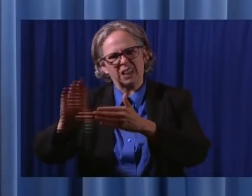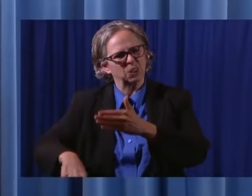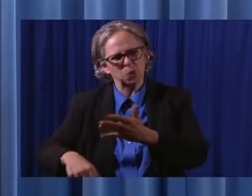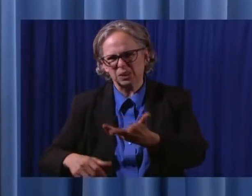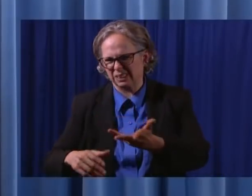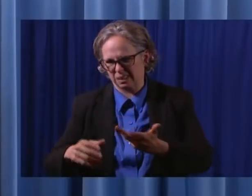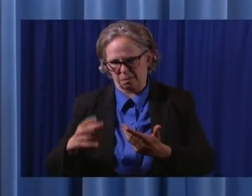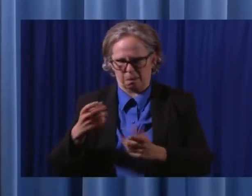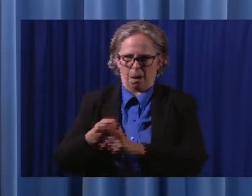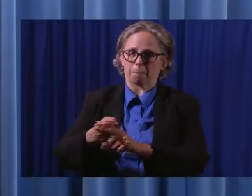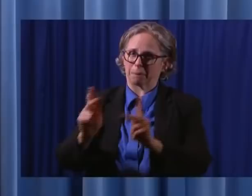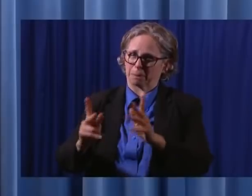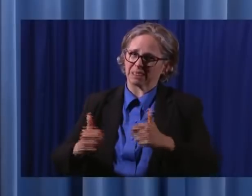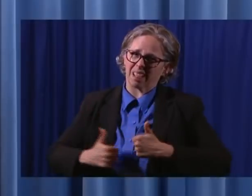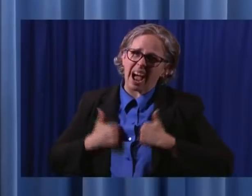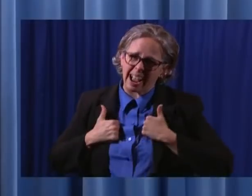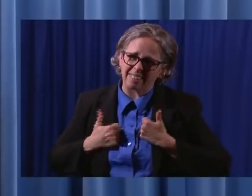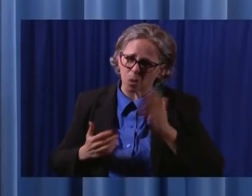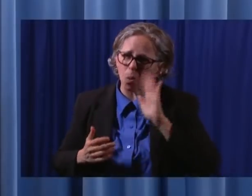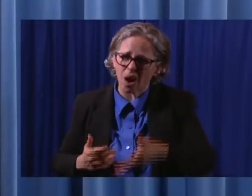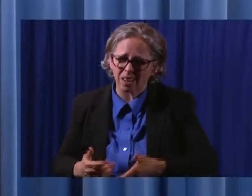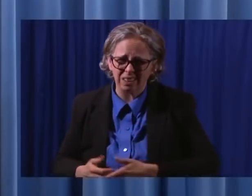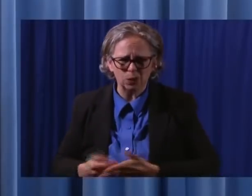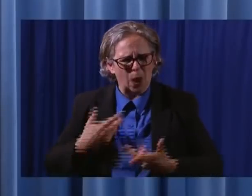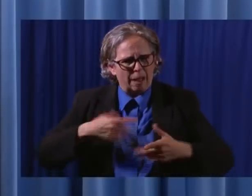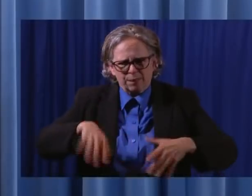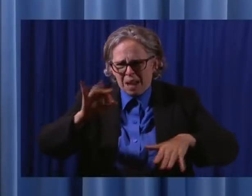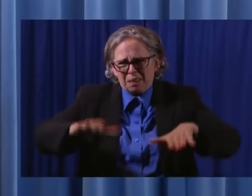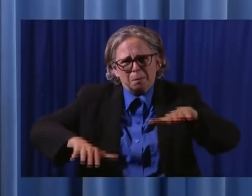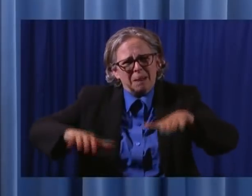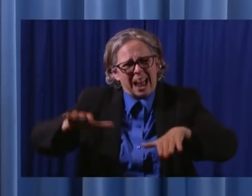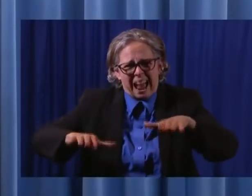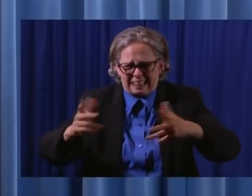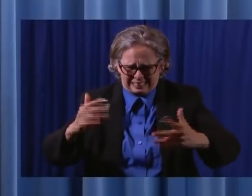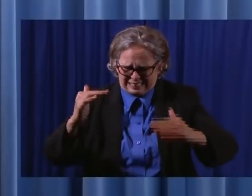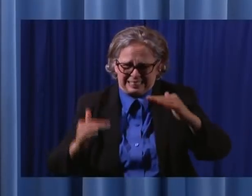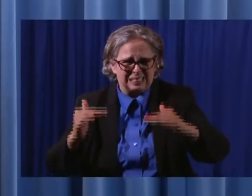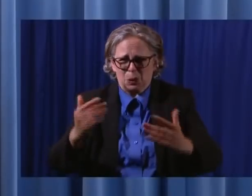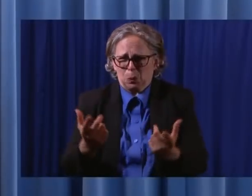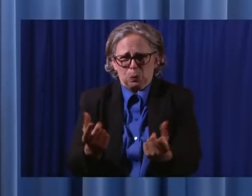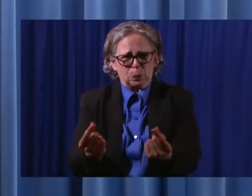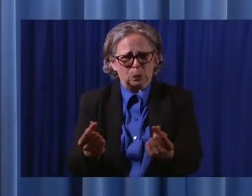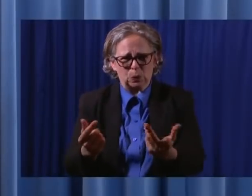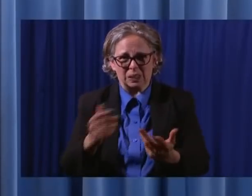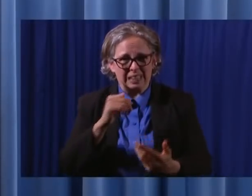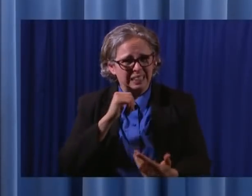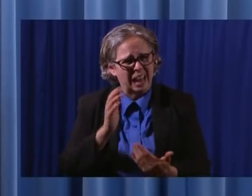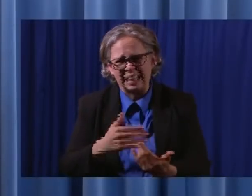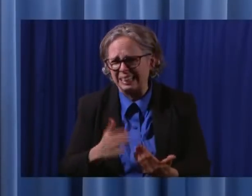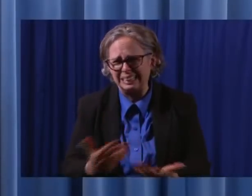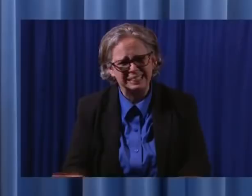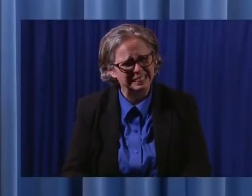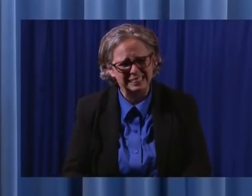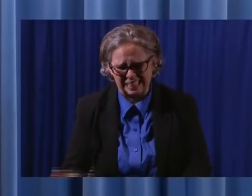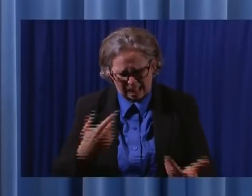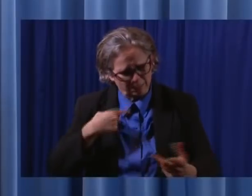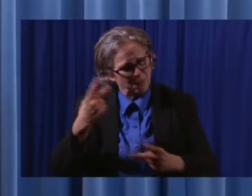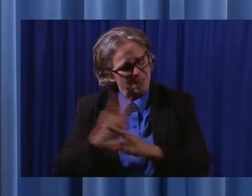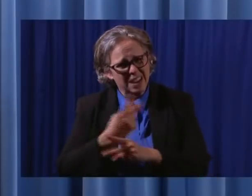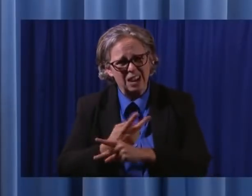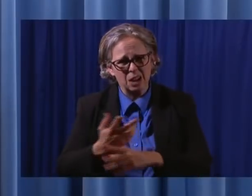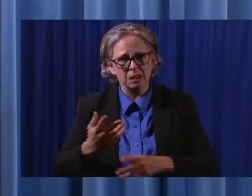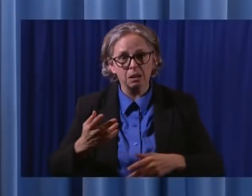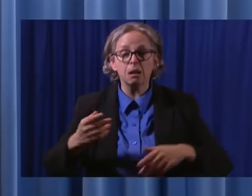we are trying to balance this, and we're trying to do these two things at once. I think we can do them, but